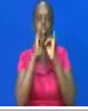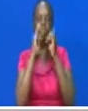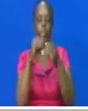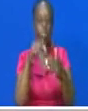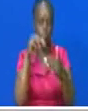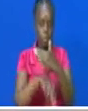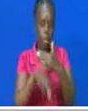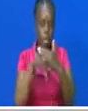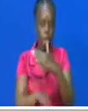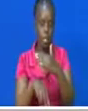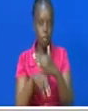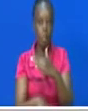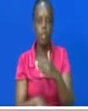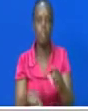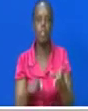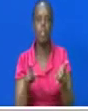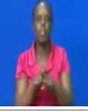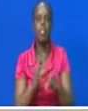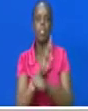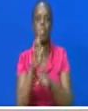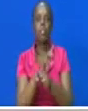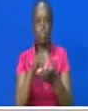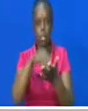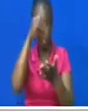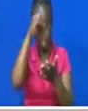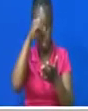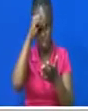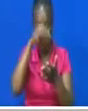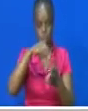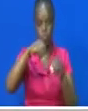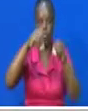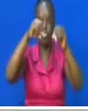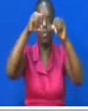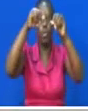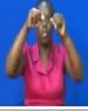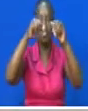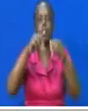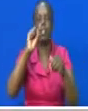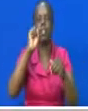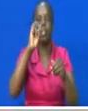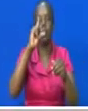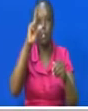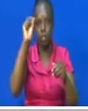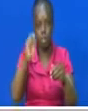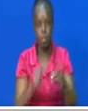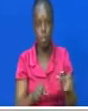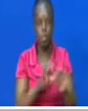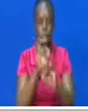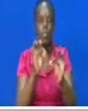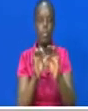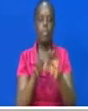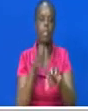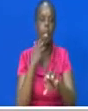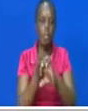underground. It is used in the study of soil specifically, and also